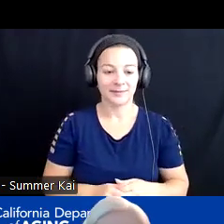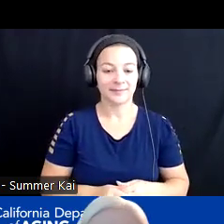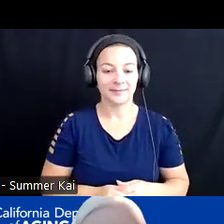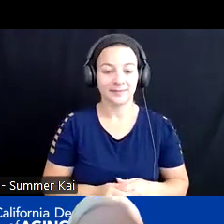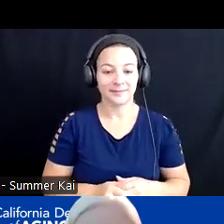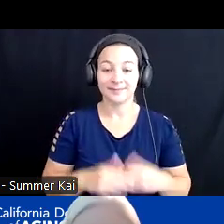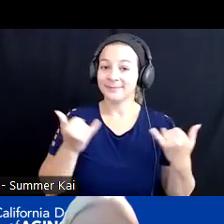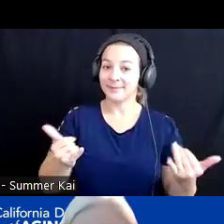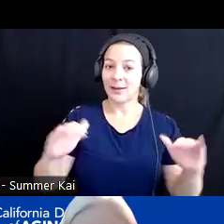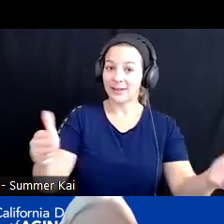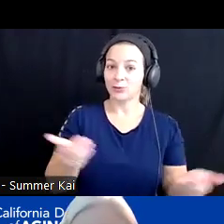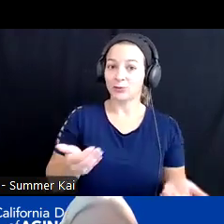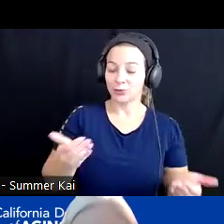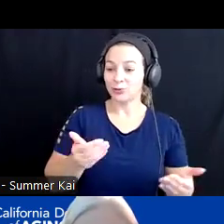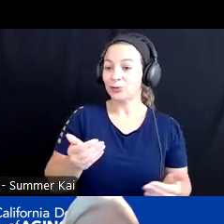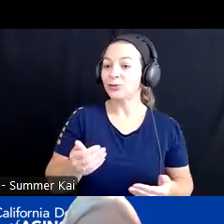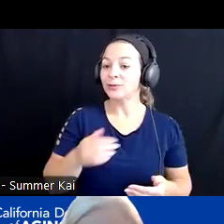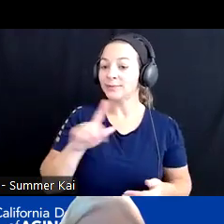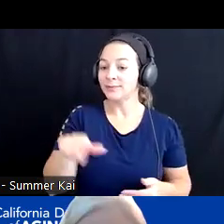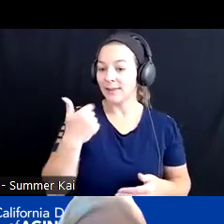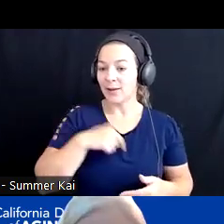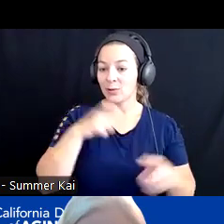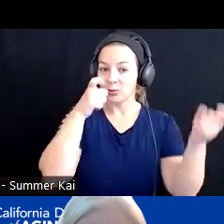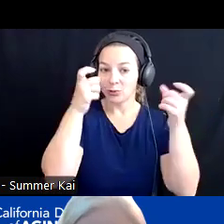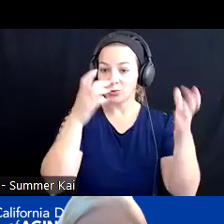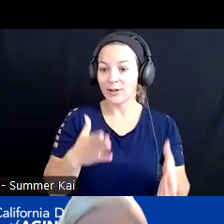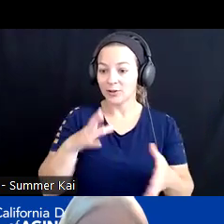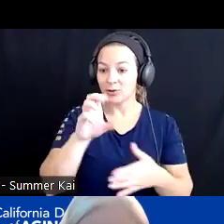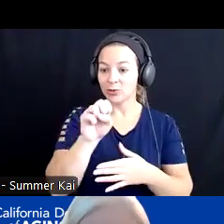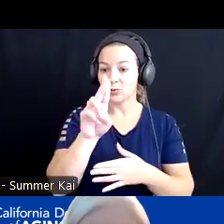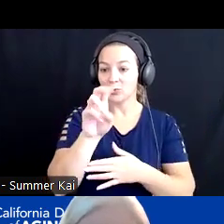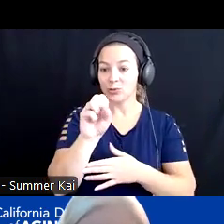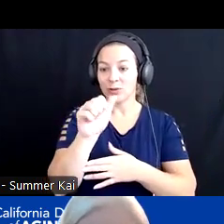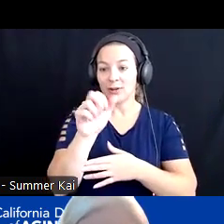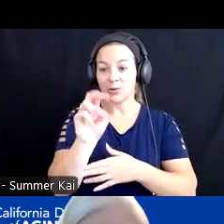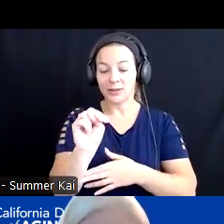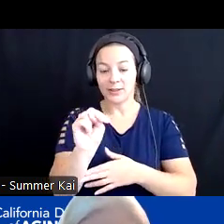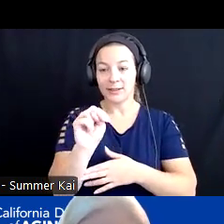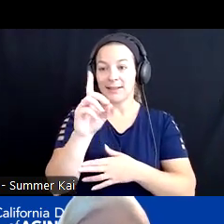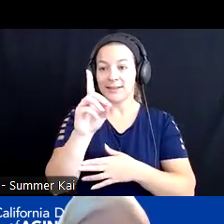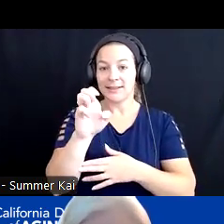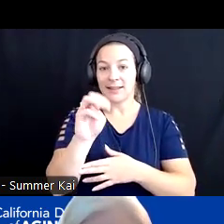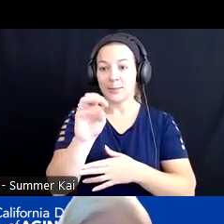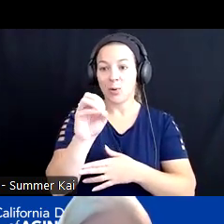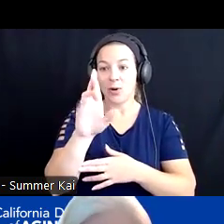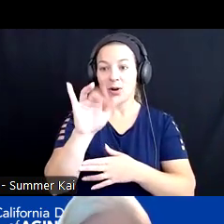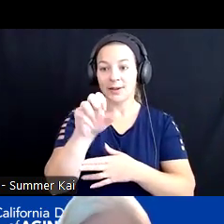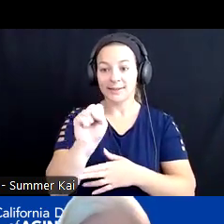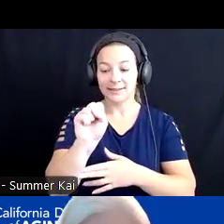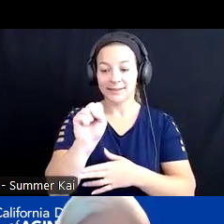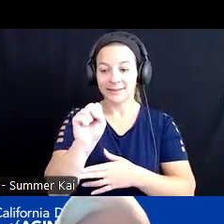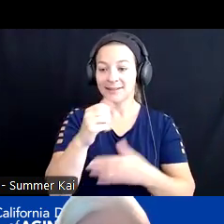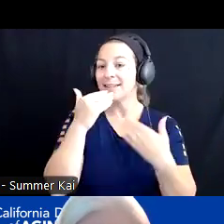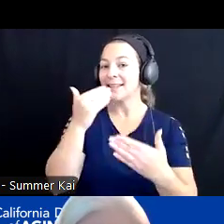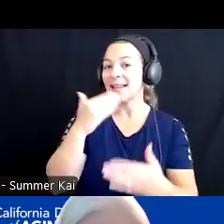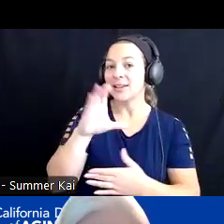And now I will turn it over to our director, Susan DeMorris. Susan. Thank you,